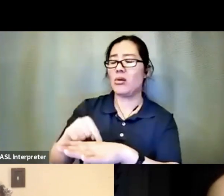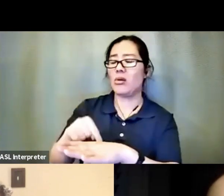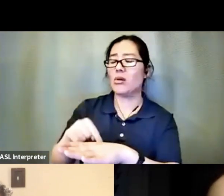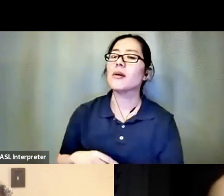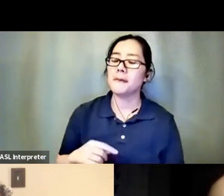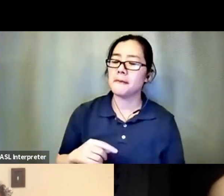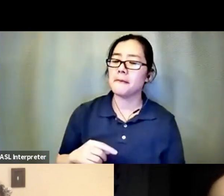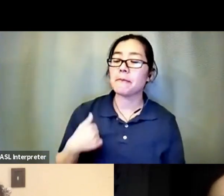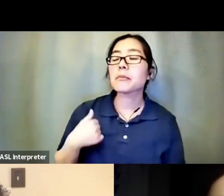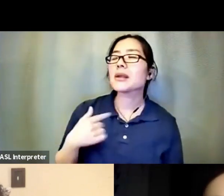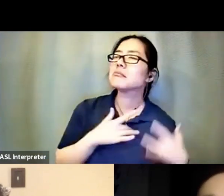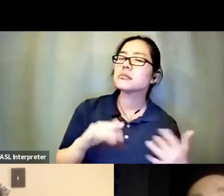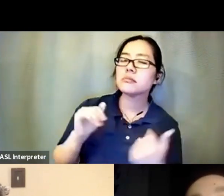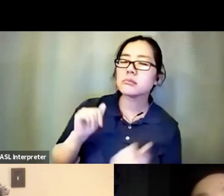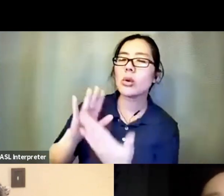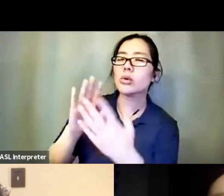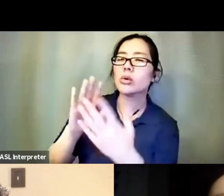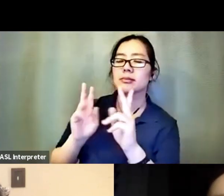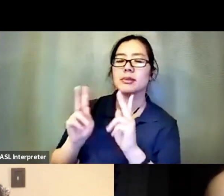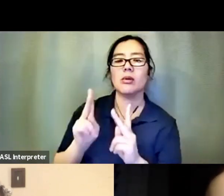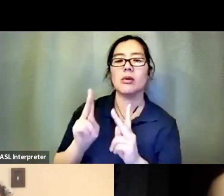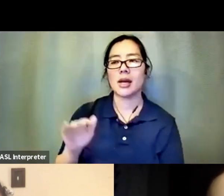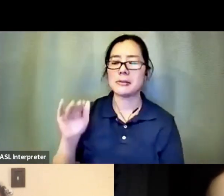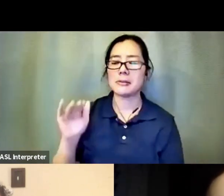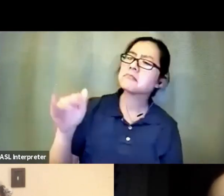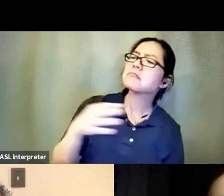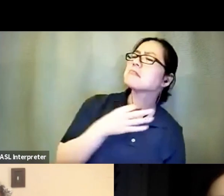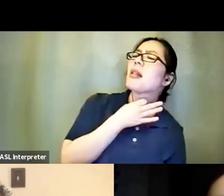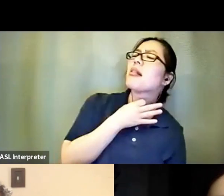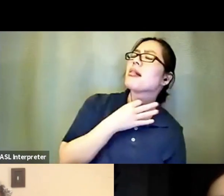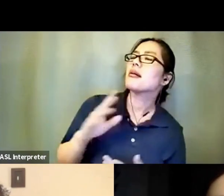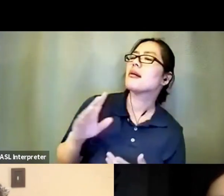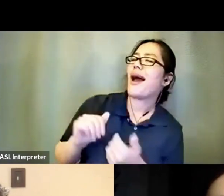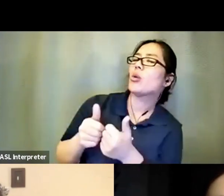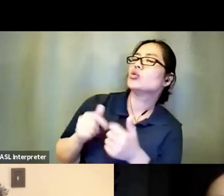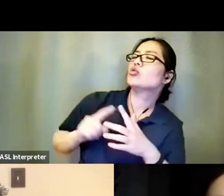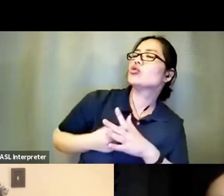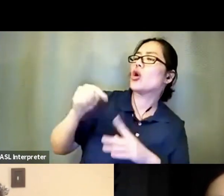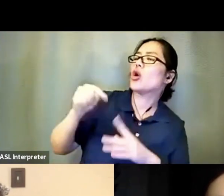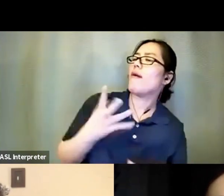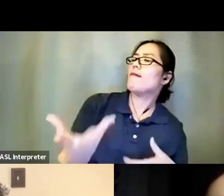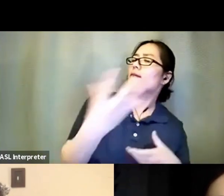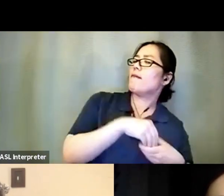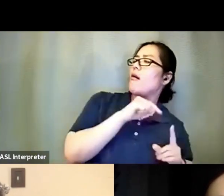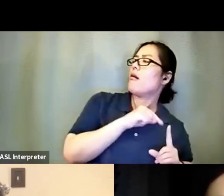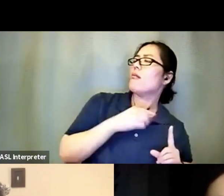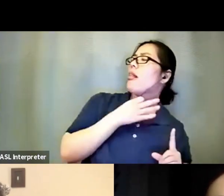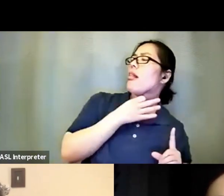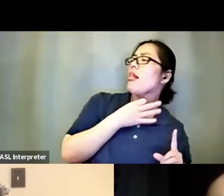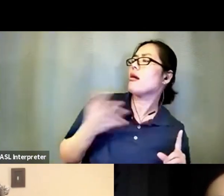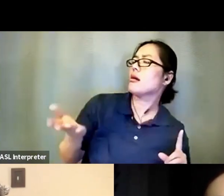approach people and I ask, I'm curious, where you entered this, what, kind of where you enter this